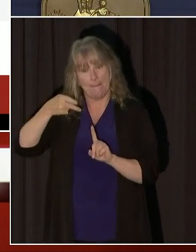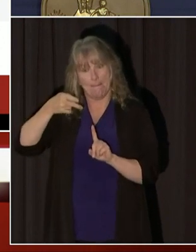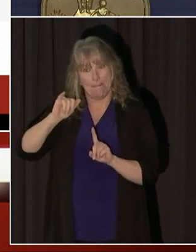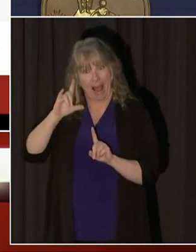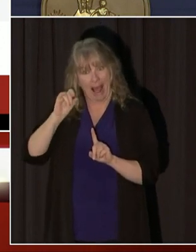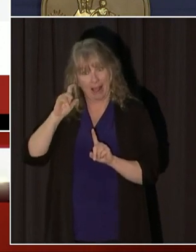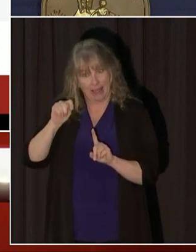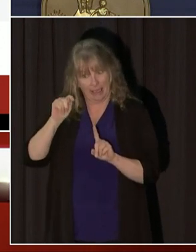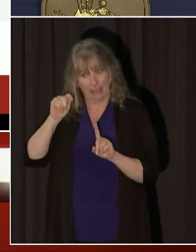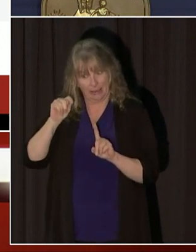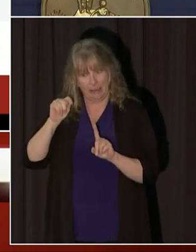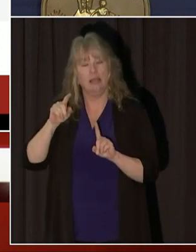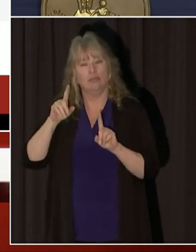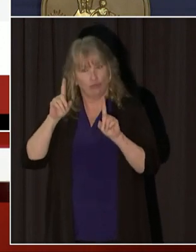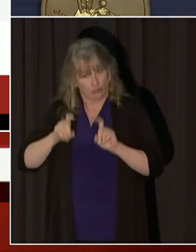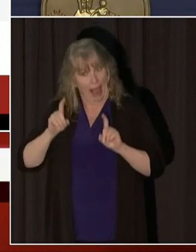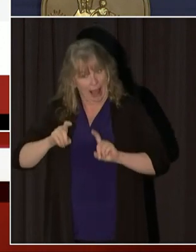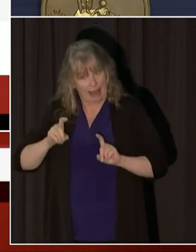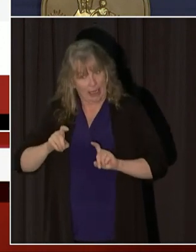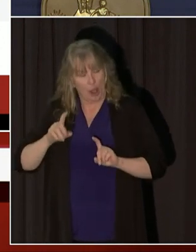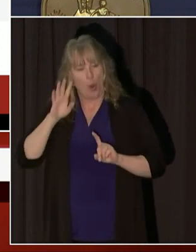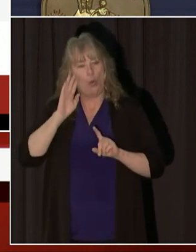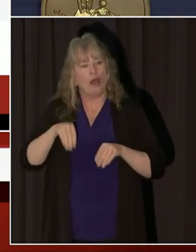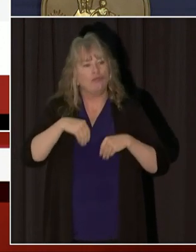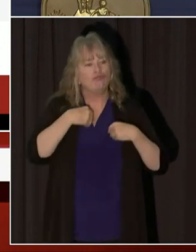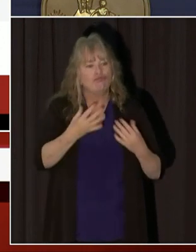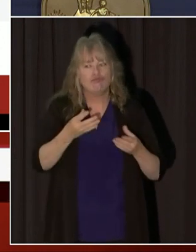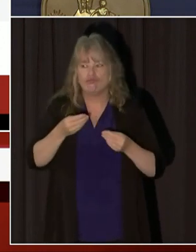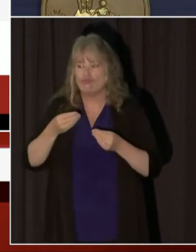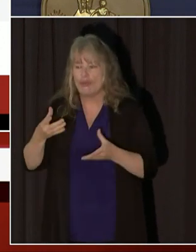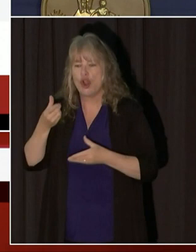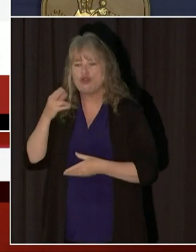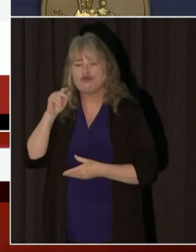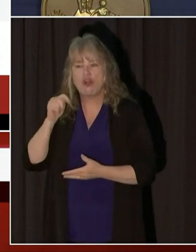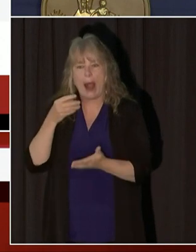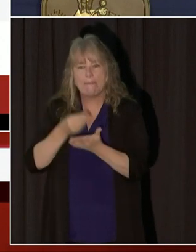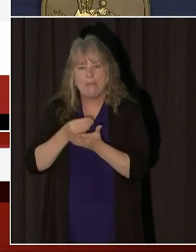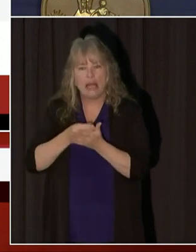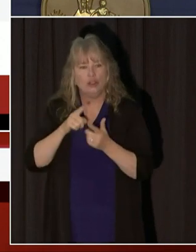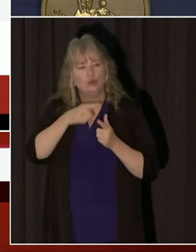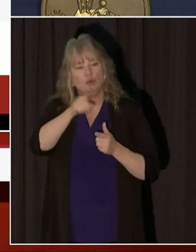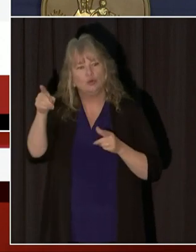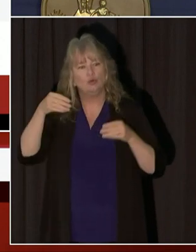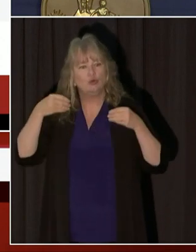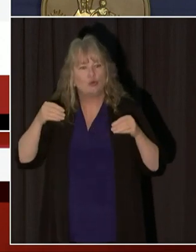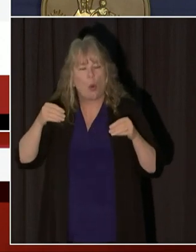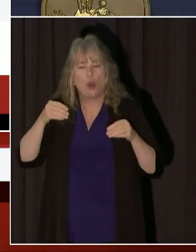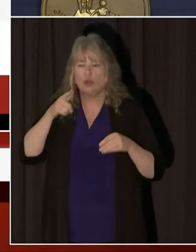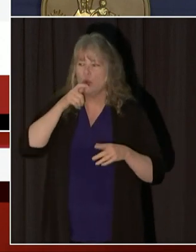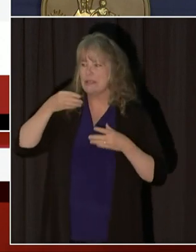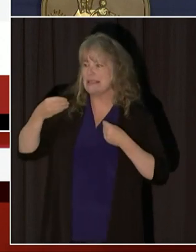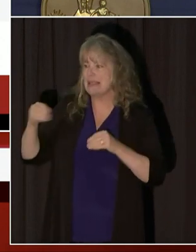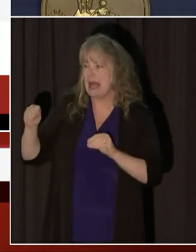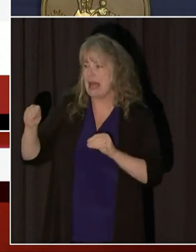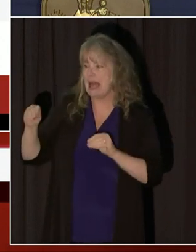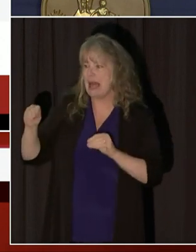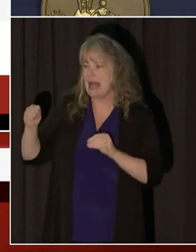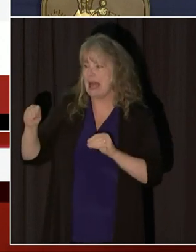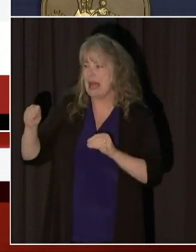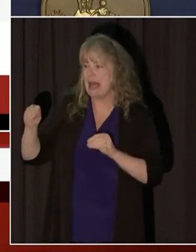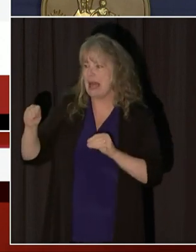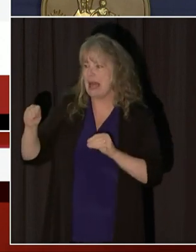owned stores in the city that sell educational items such as books for curbside and front door pickup.